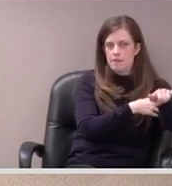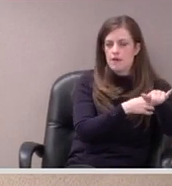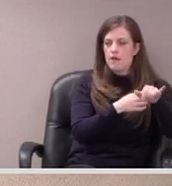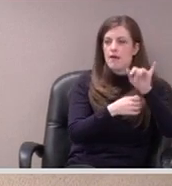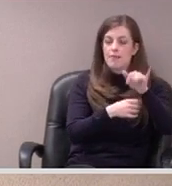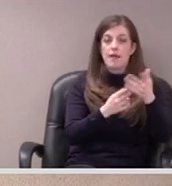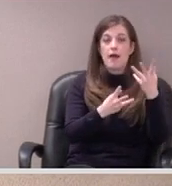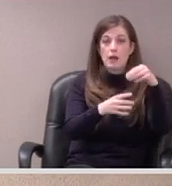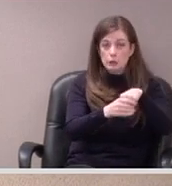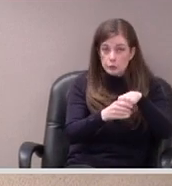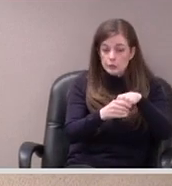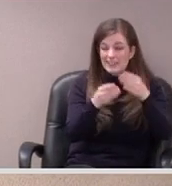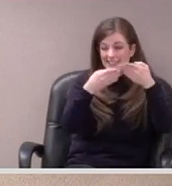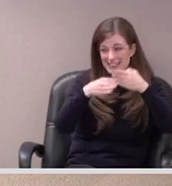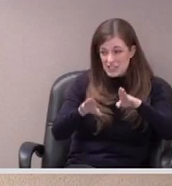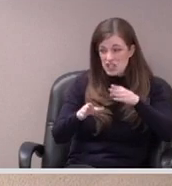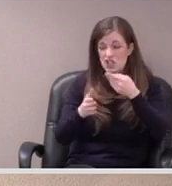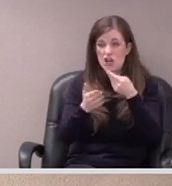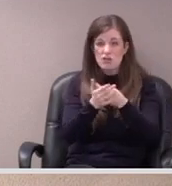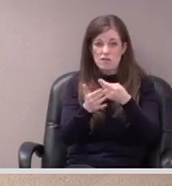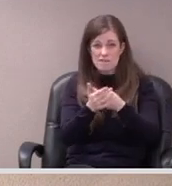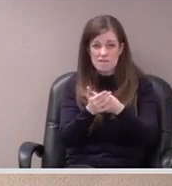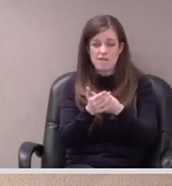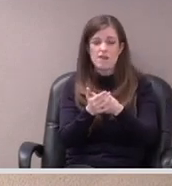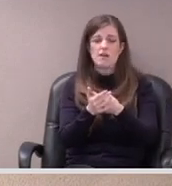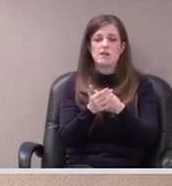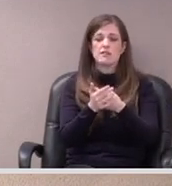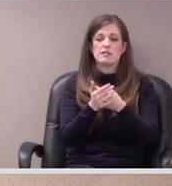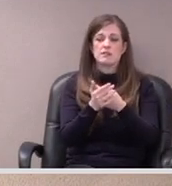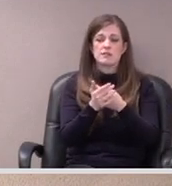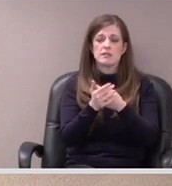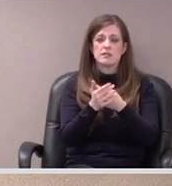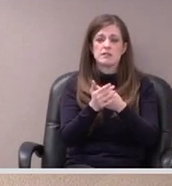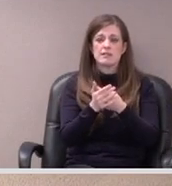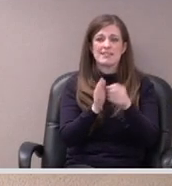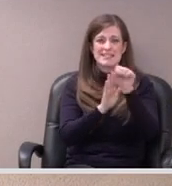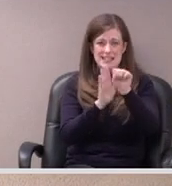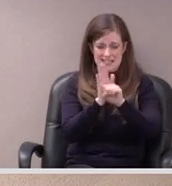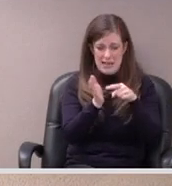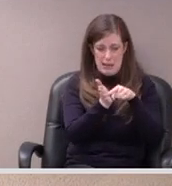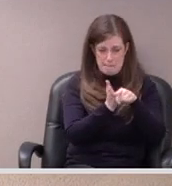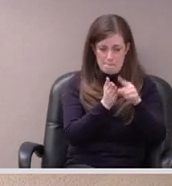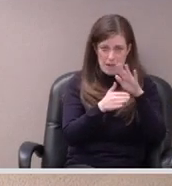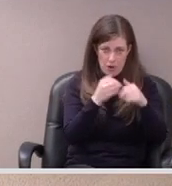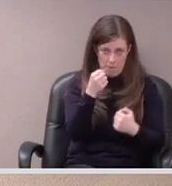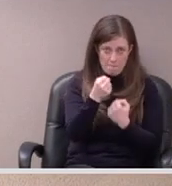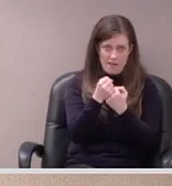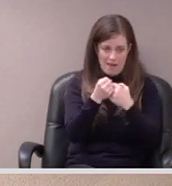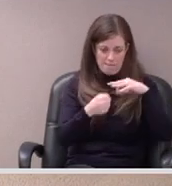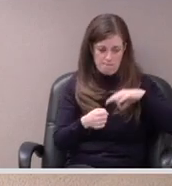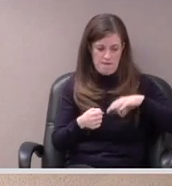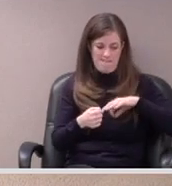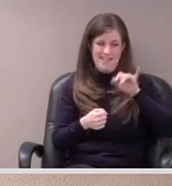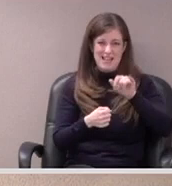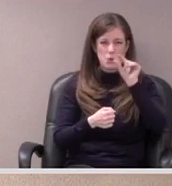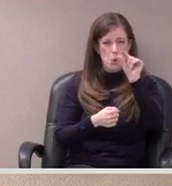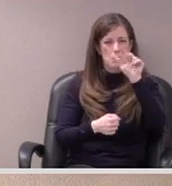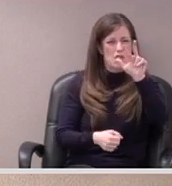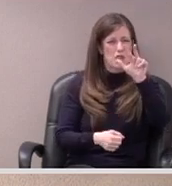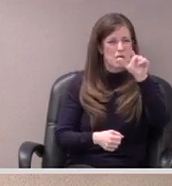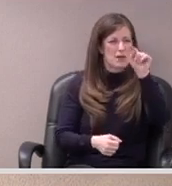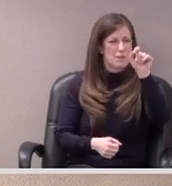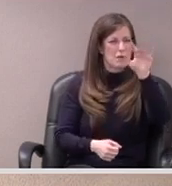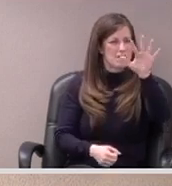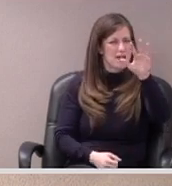included in the general fund is also the state paid on behalf benefits. That's almost $300